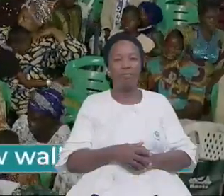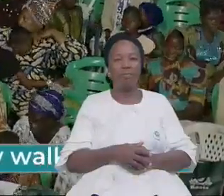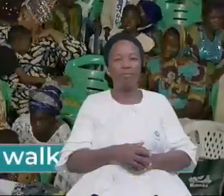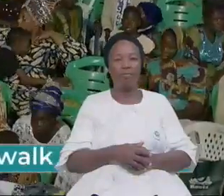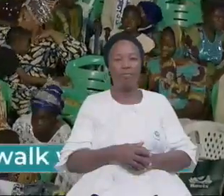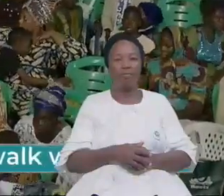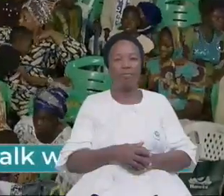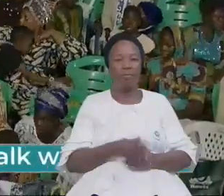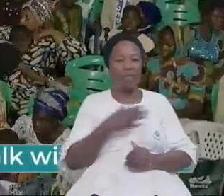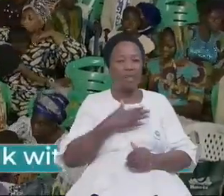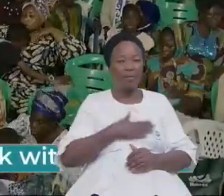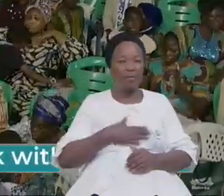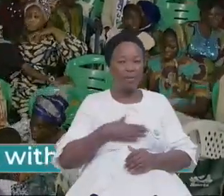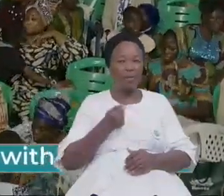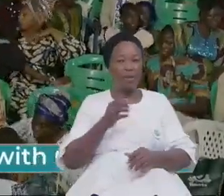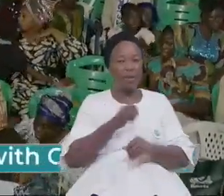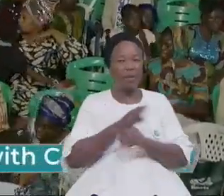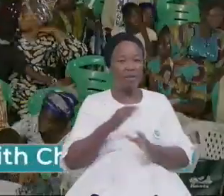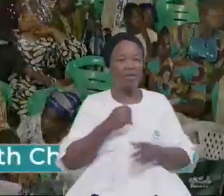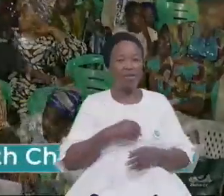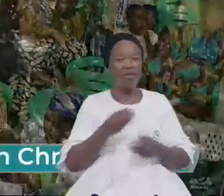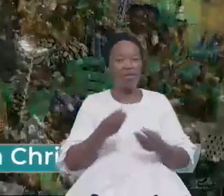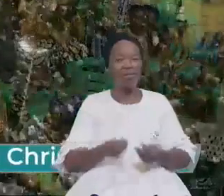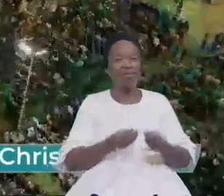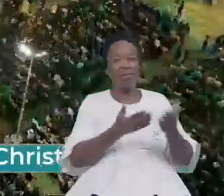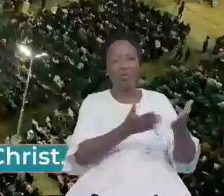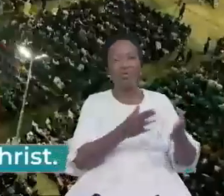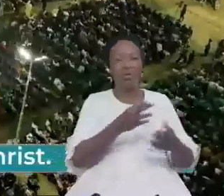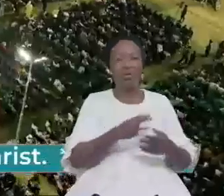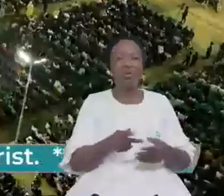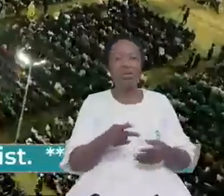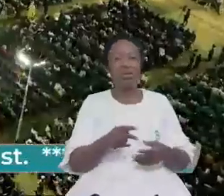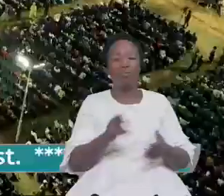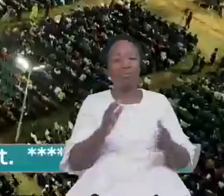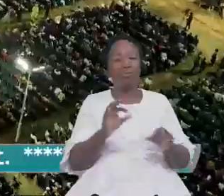Please, the counselors should submit the slip to the supervisor.